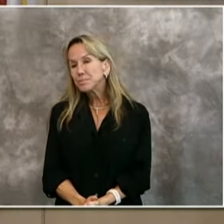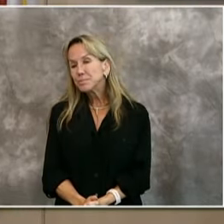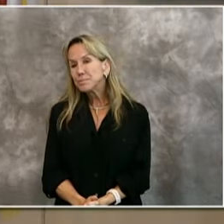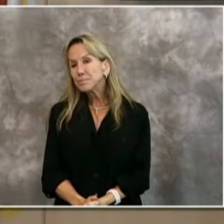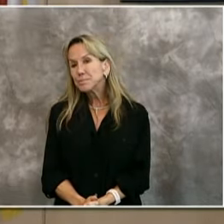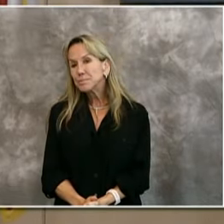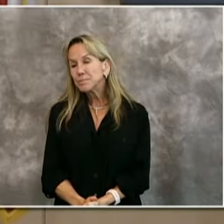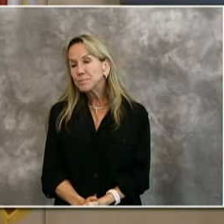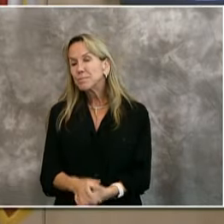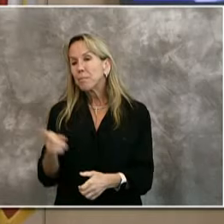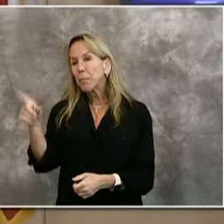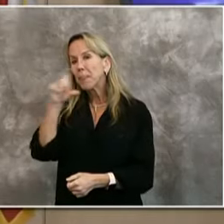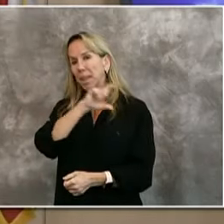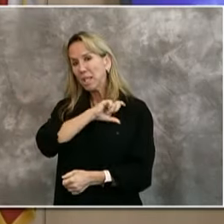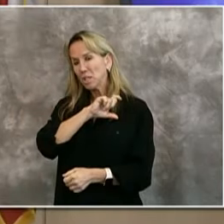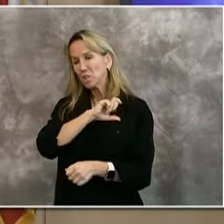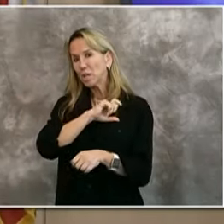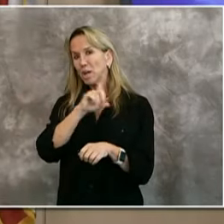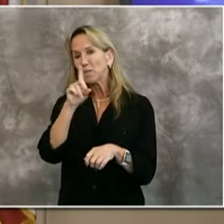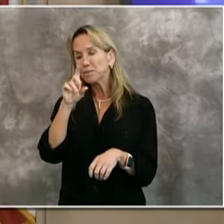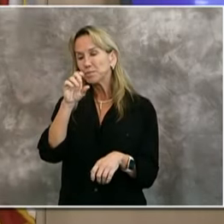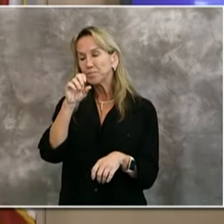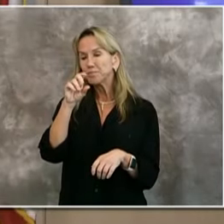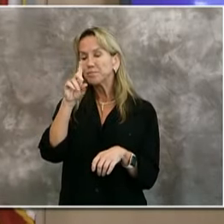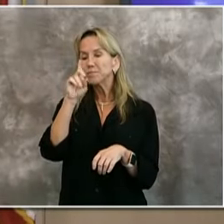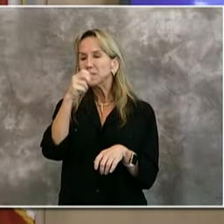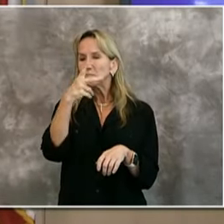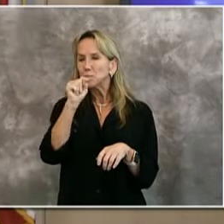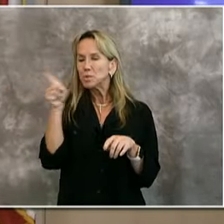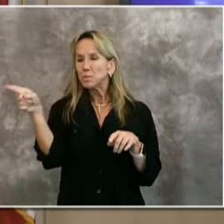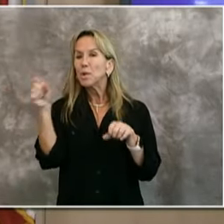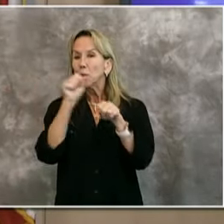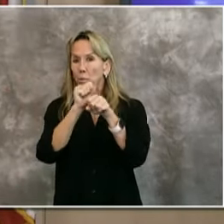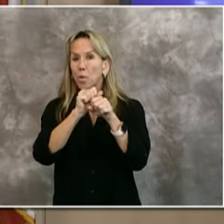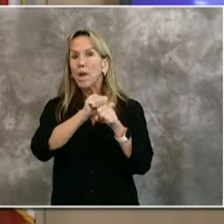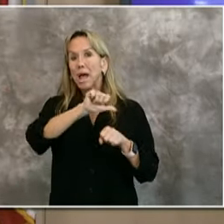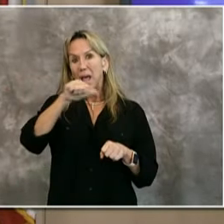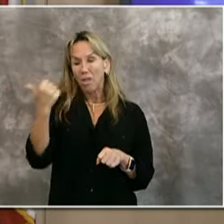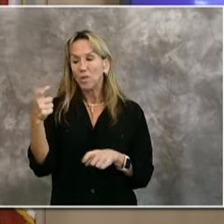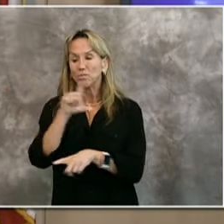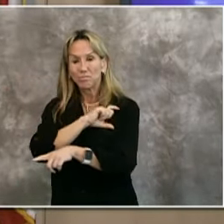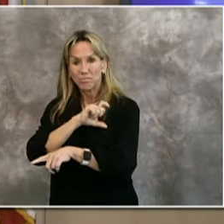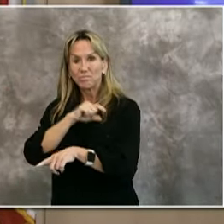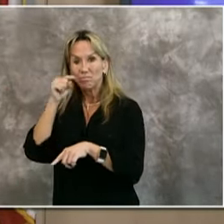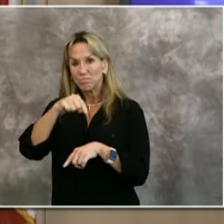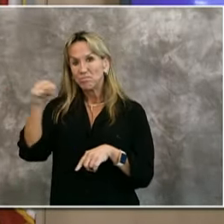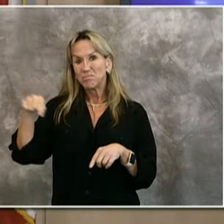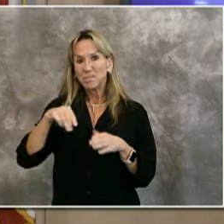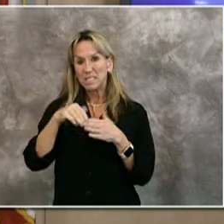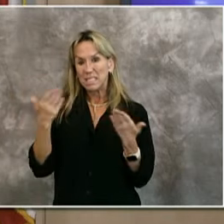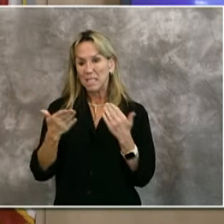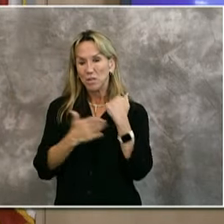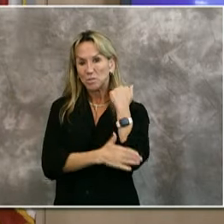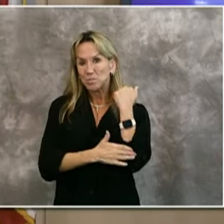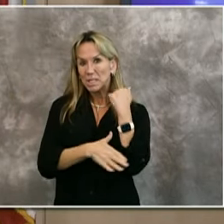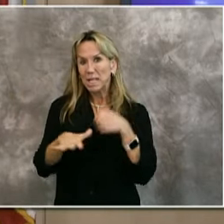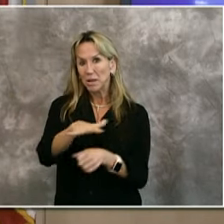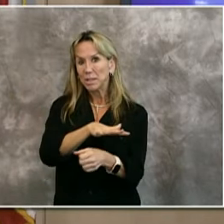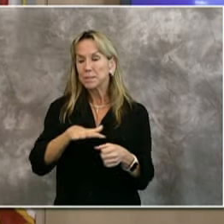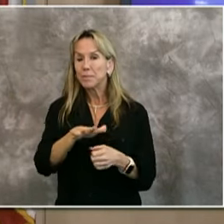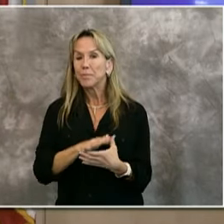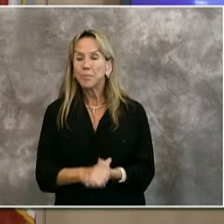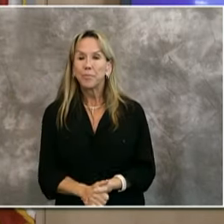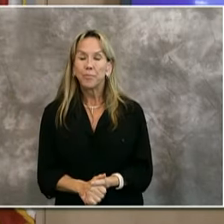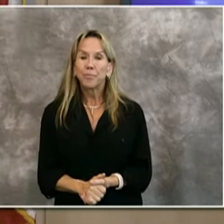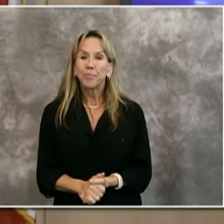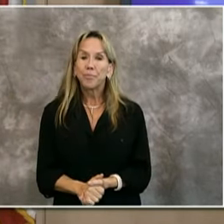Might add that the Sheriff's Department is working with the other law enforcement agencies in the county, and they'll be making their decisions in regards